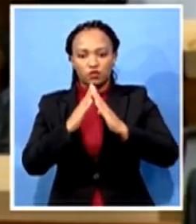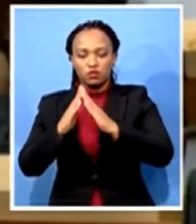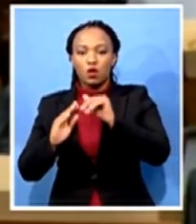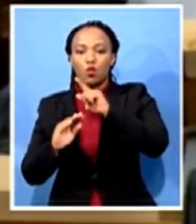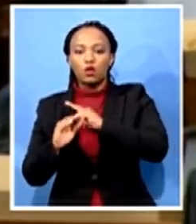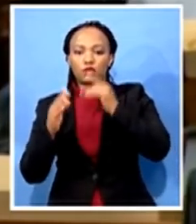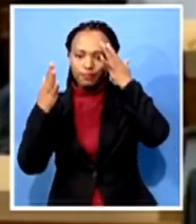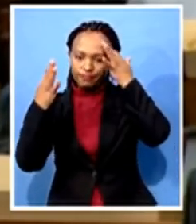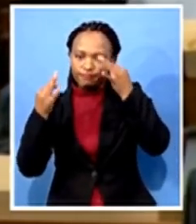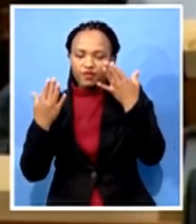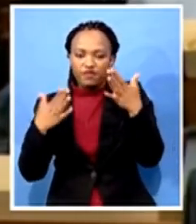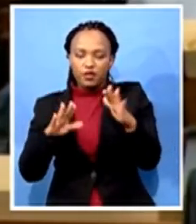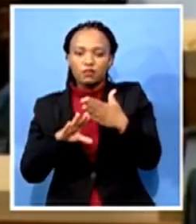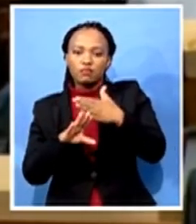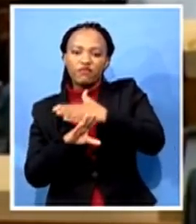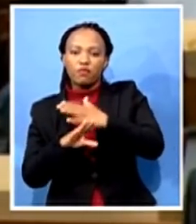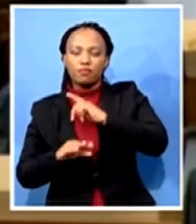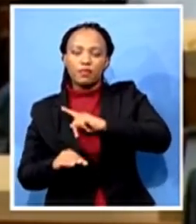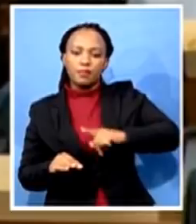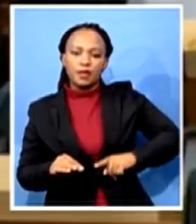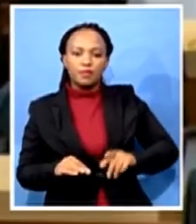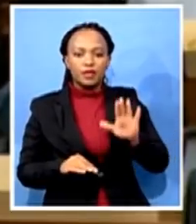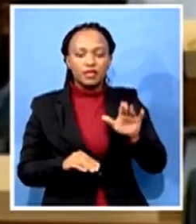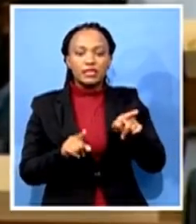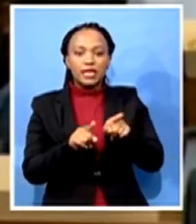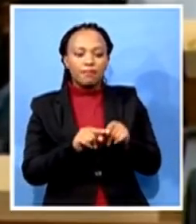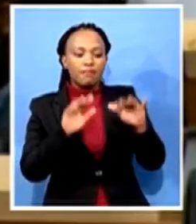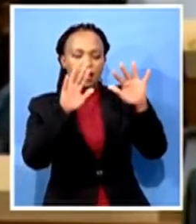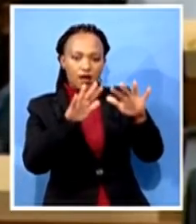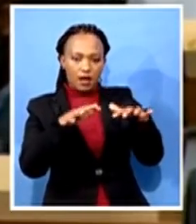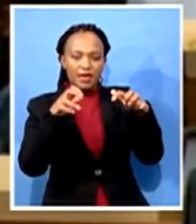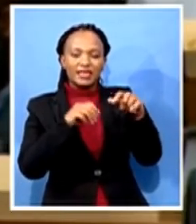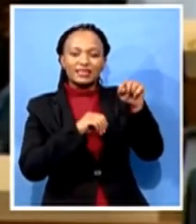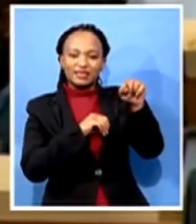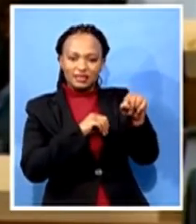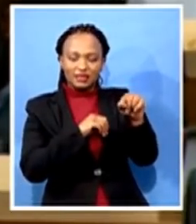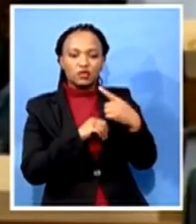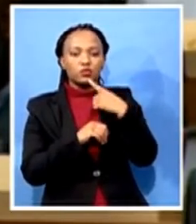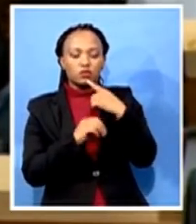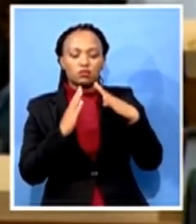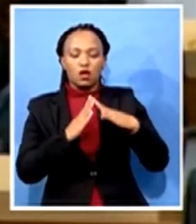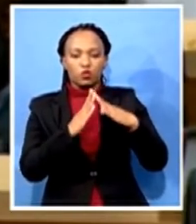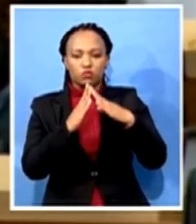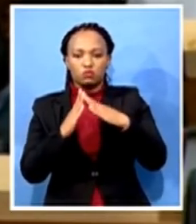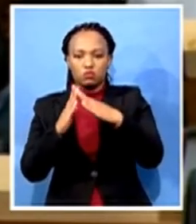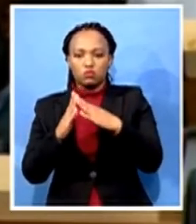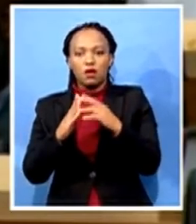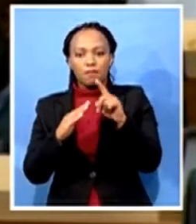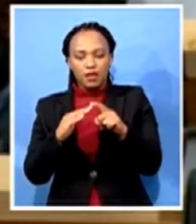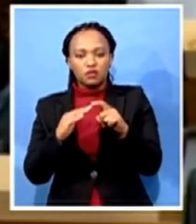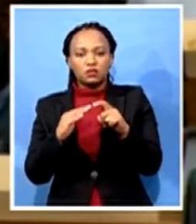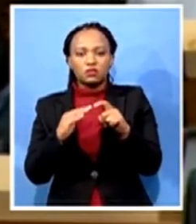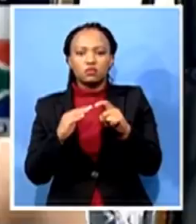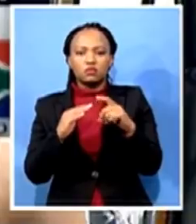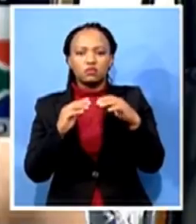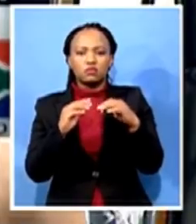and the Cabinet that the houses should be larger than originally planned.